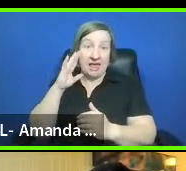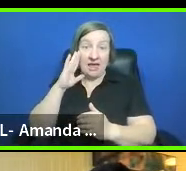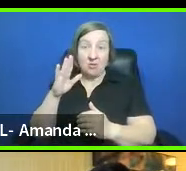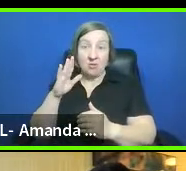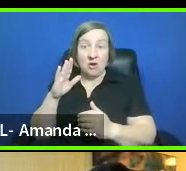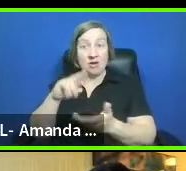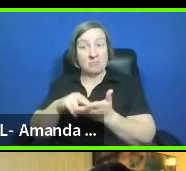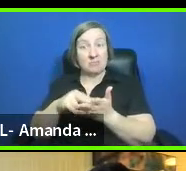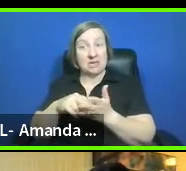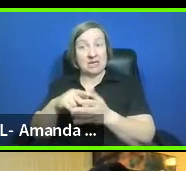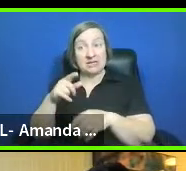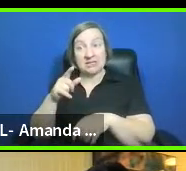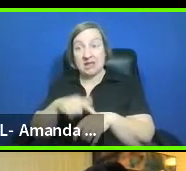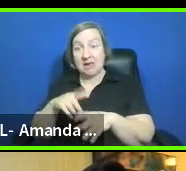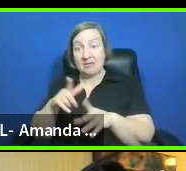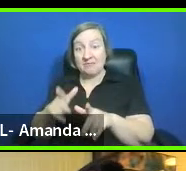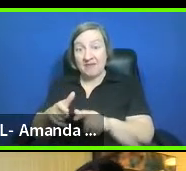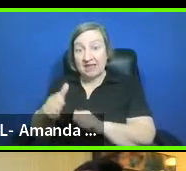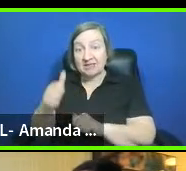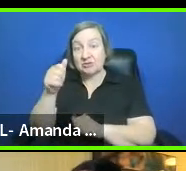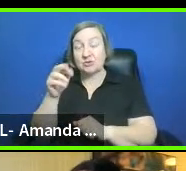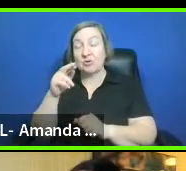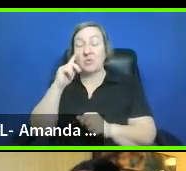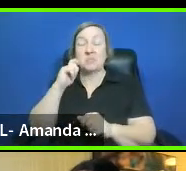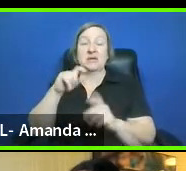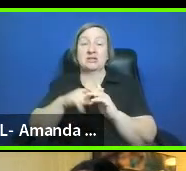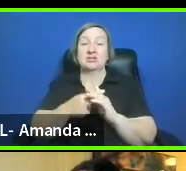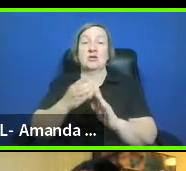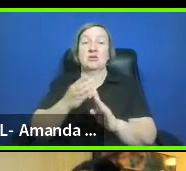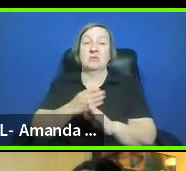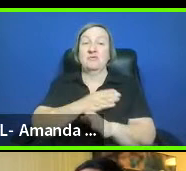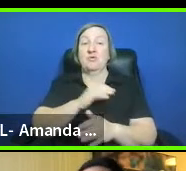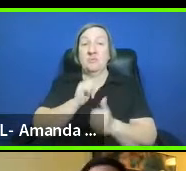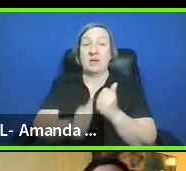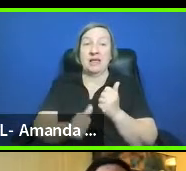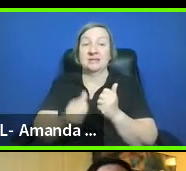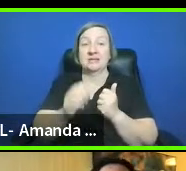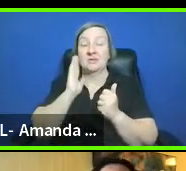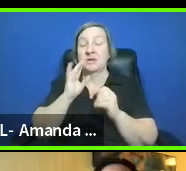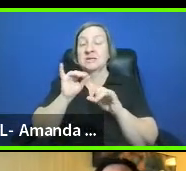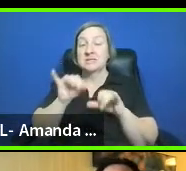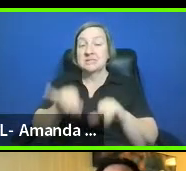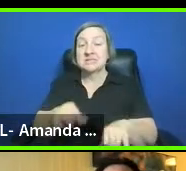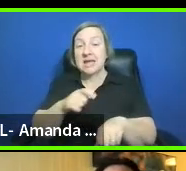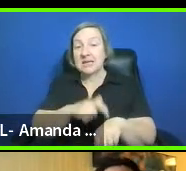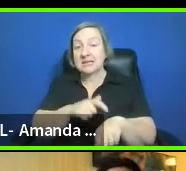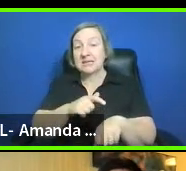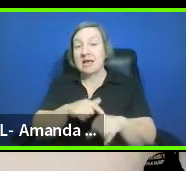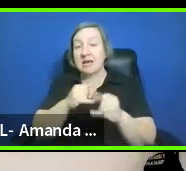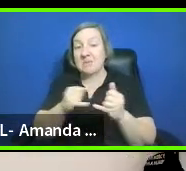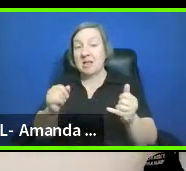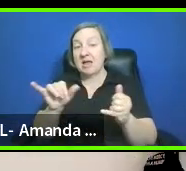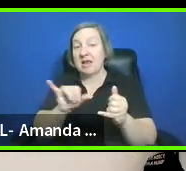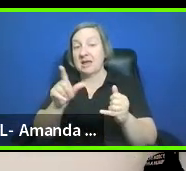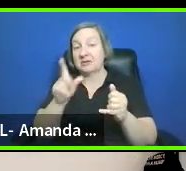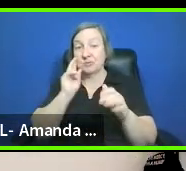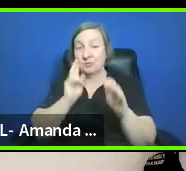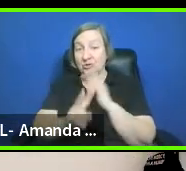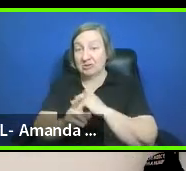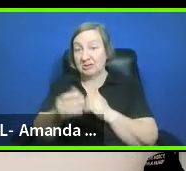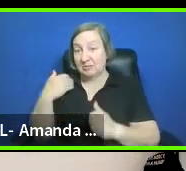your timeline at all? Or since this was started prior to the passage of that, will this stay on the same timeline that you've previously